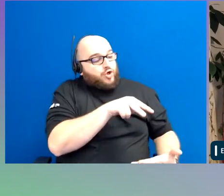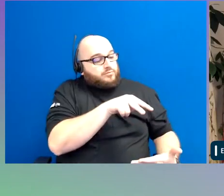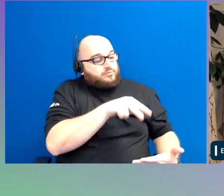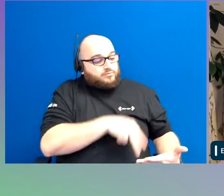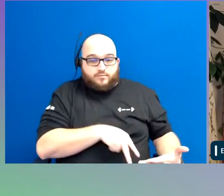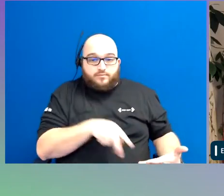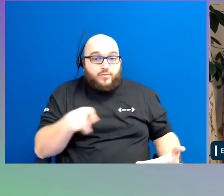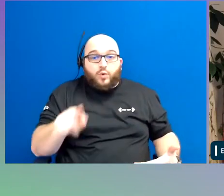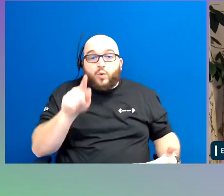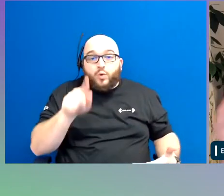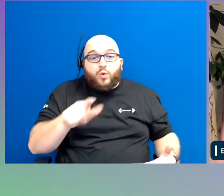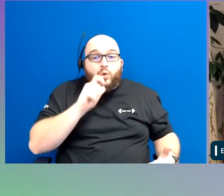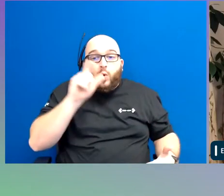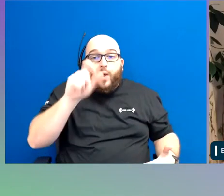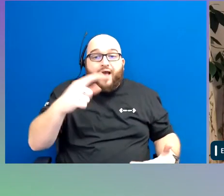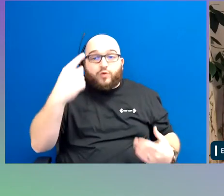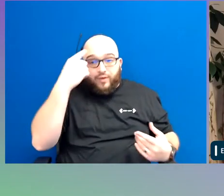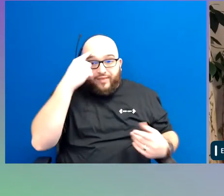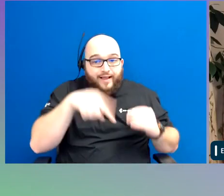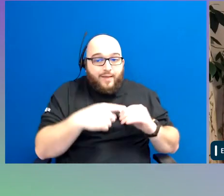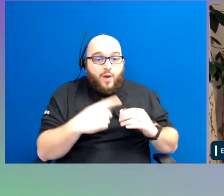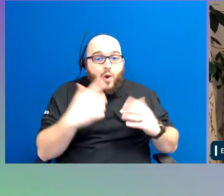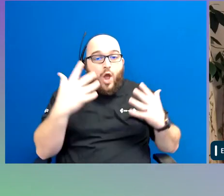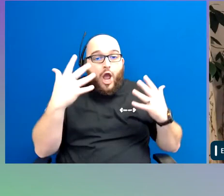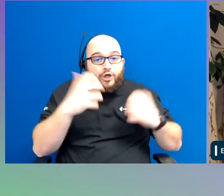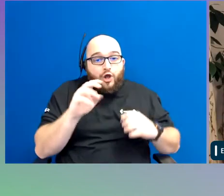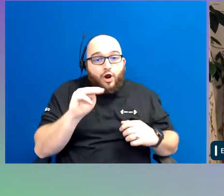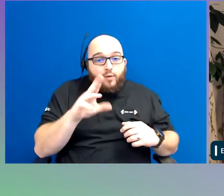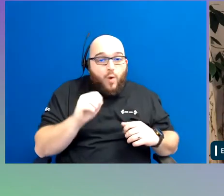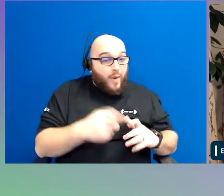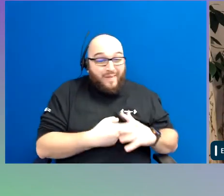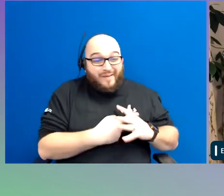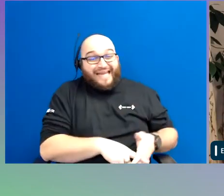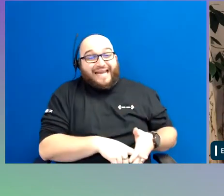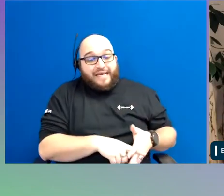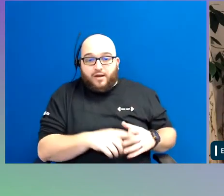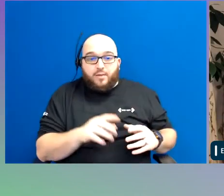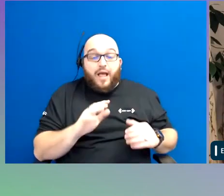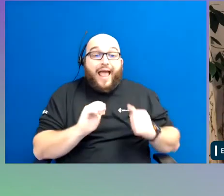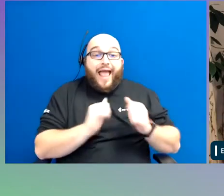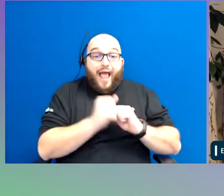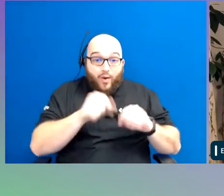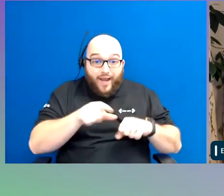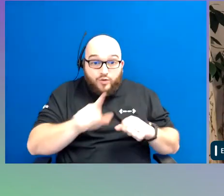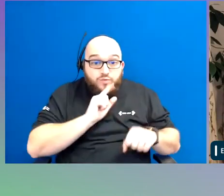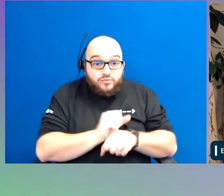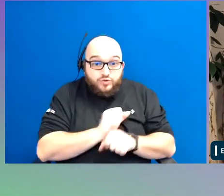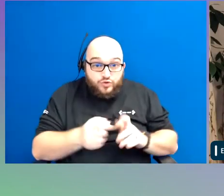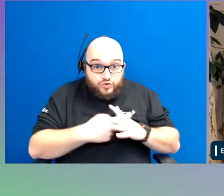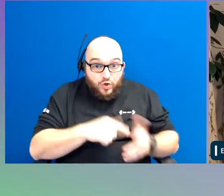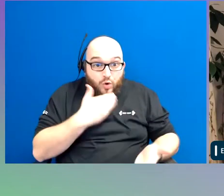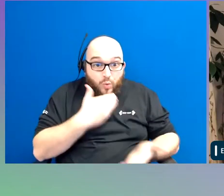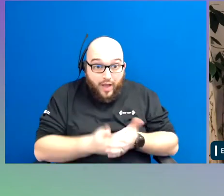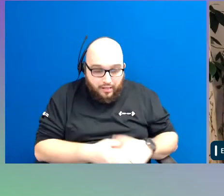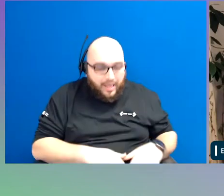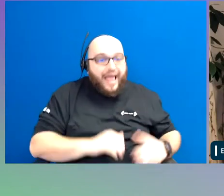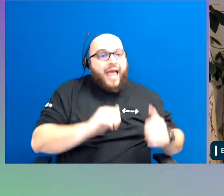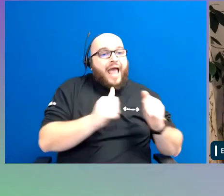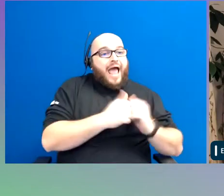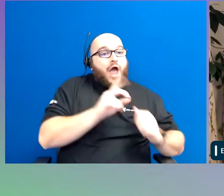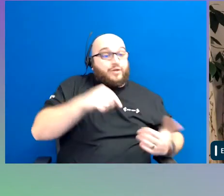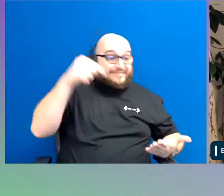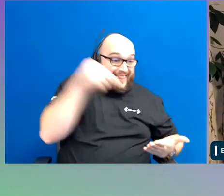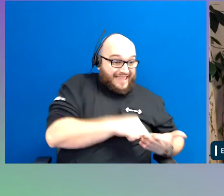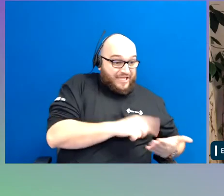don't have to think about dark mode and everything at start, but start with looking at, okay, how does it look without loading